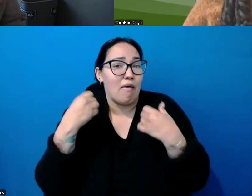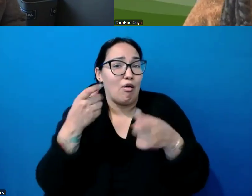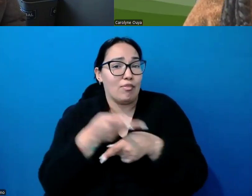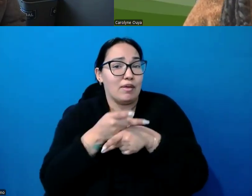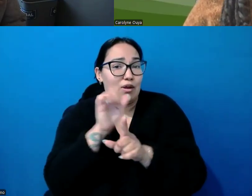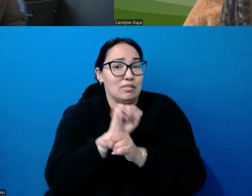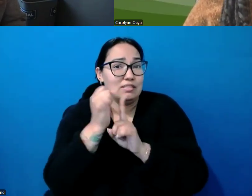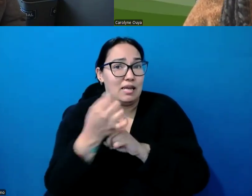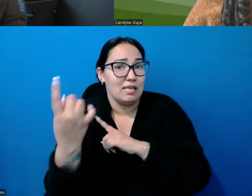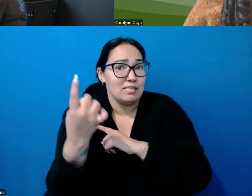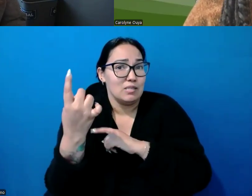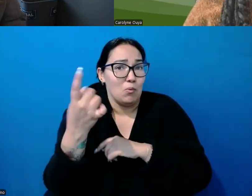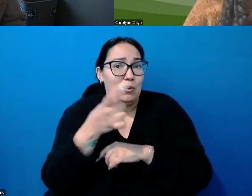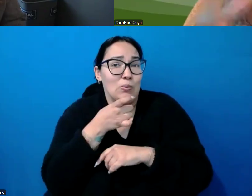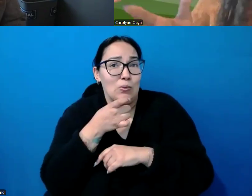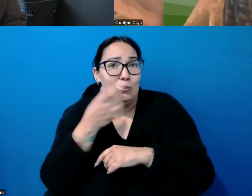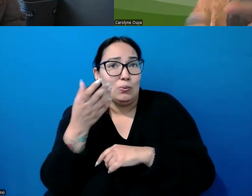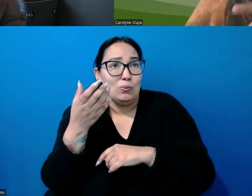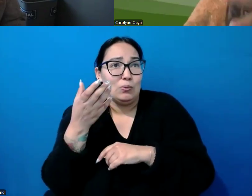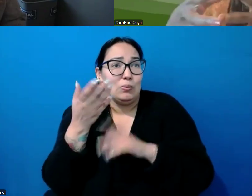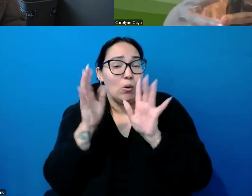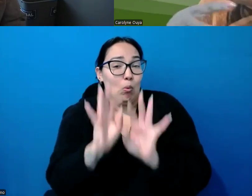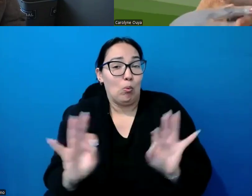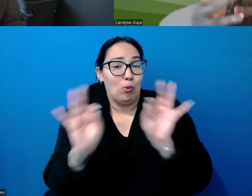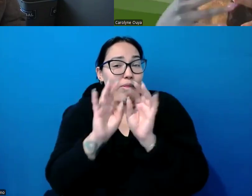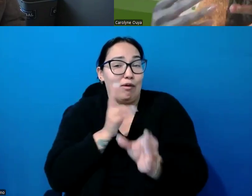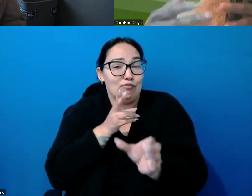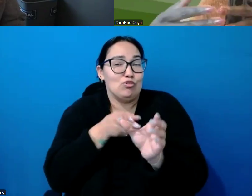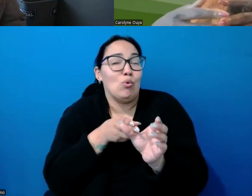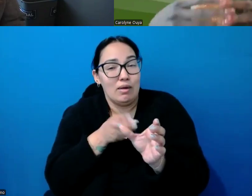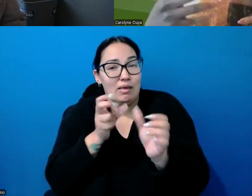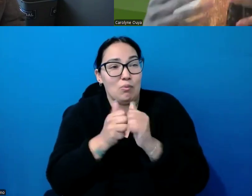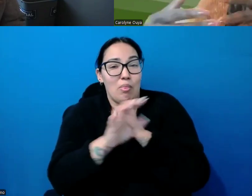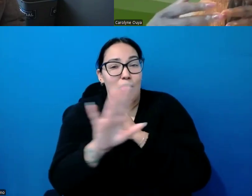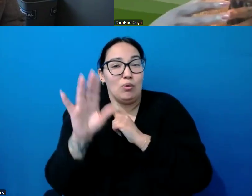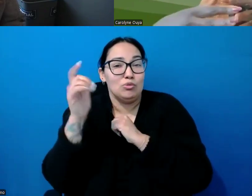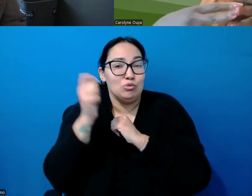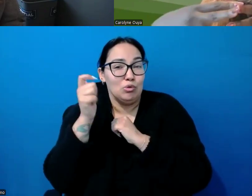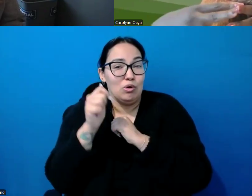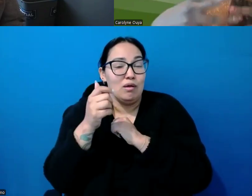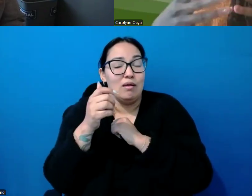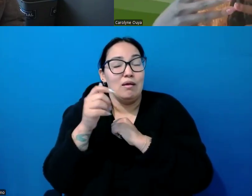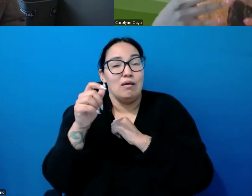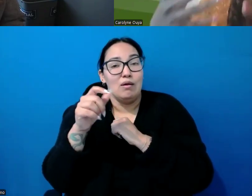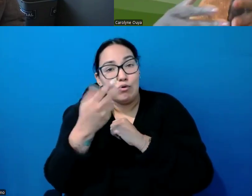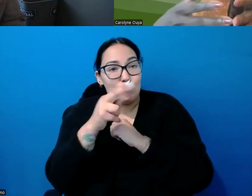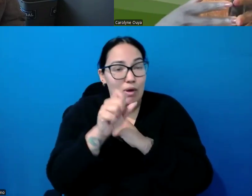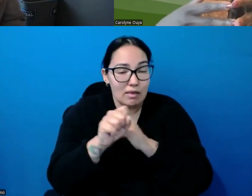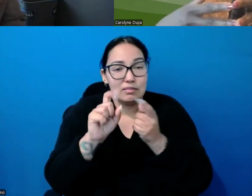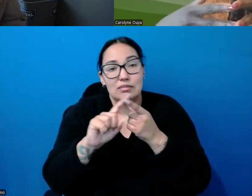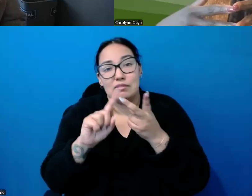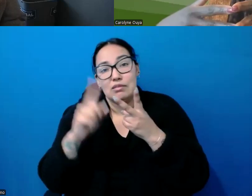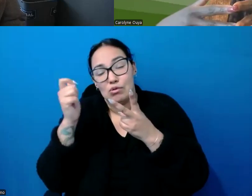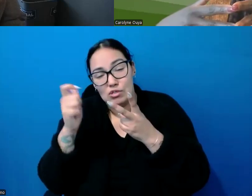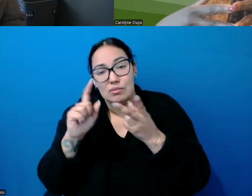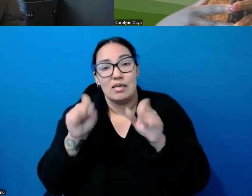be someone that would be worthy of joining in on some of those grants and scholarships that connect survivors